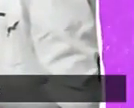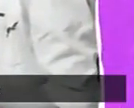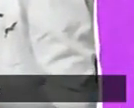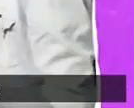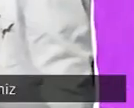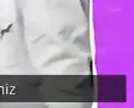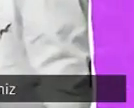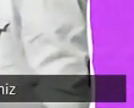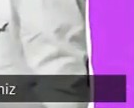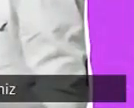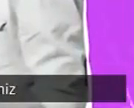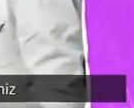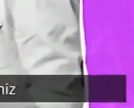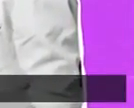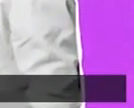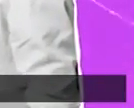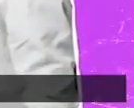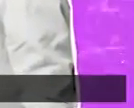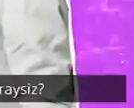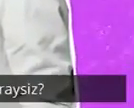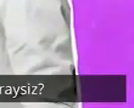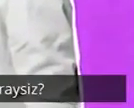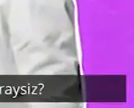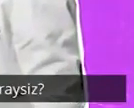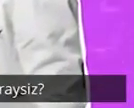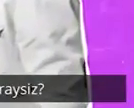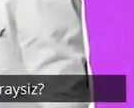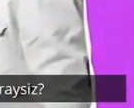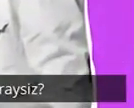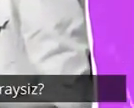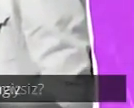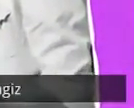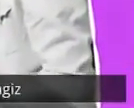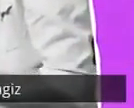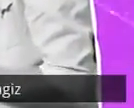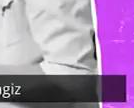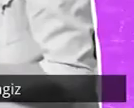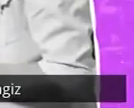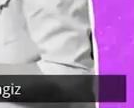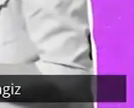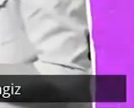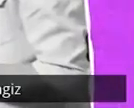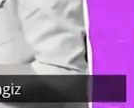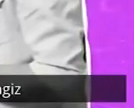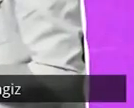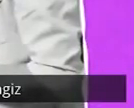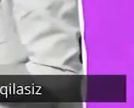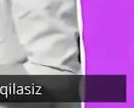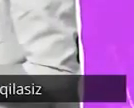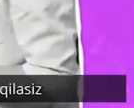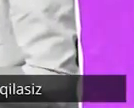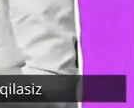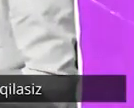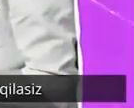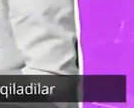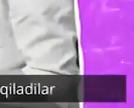all expanding our networks daily. Think about it. Whom would you ask if you needed something? You would likely ask a family member, friends, or